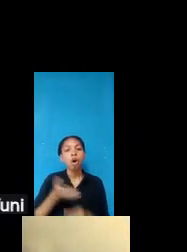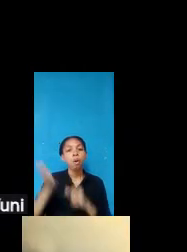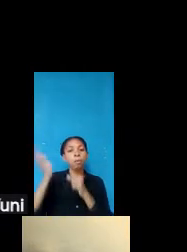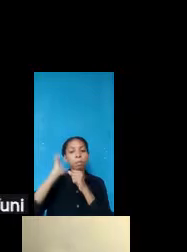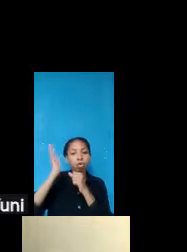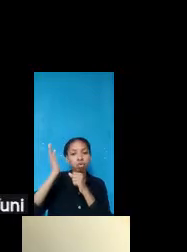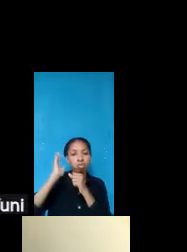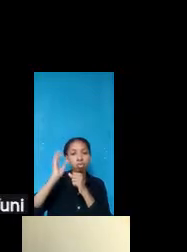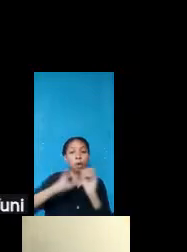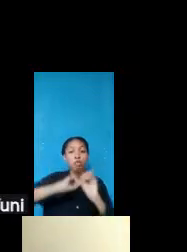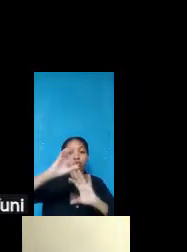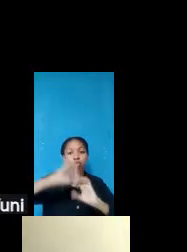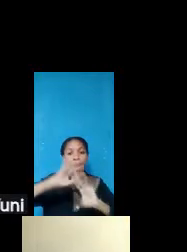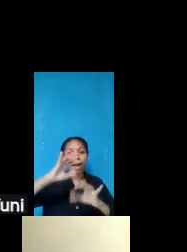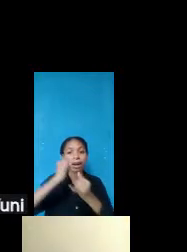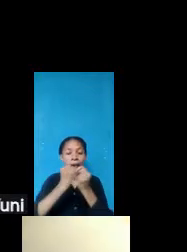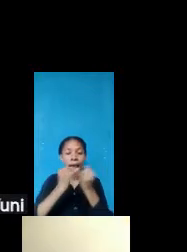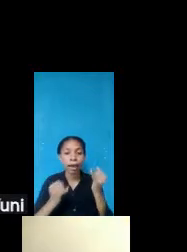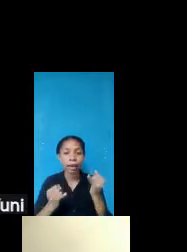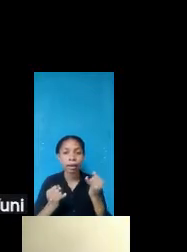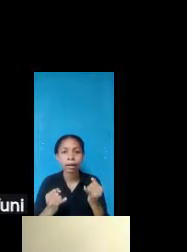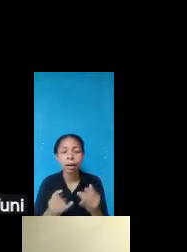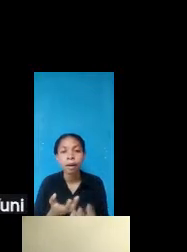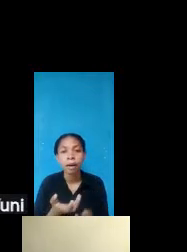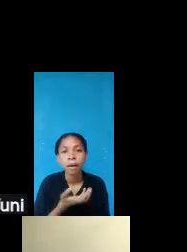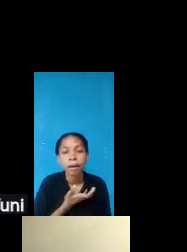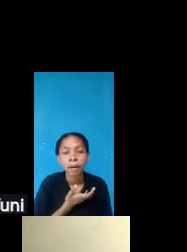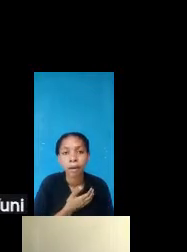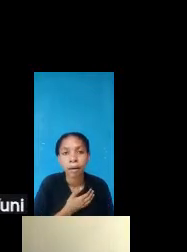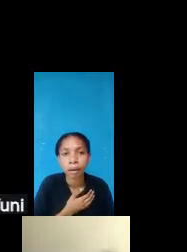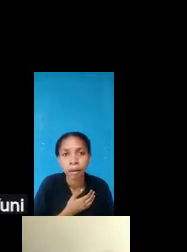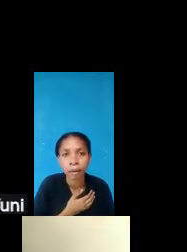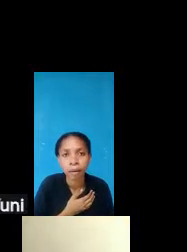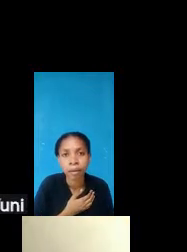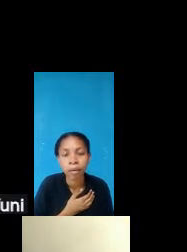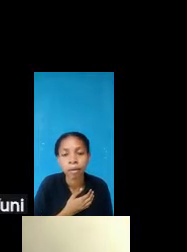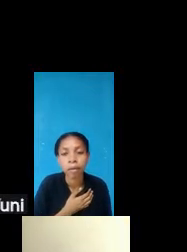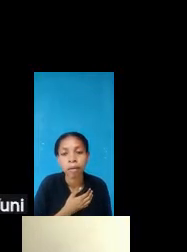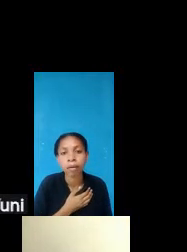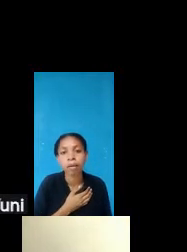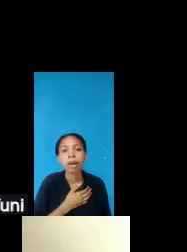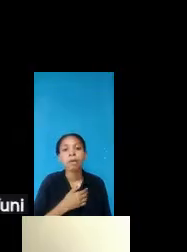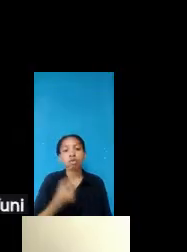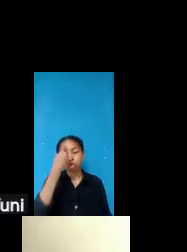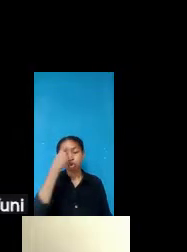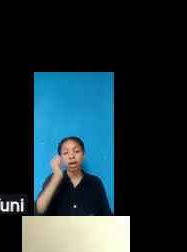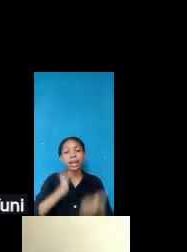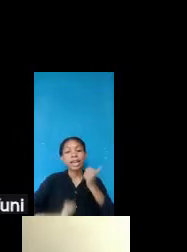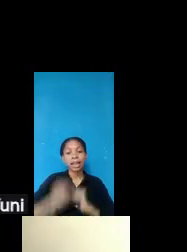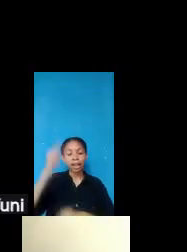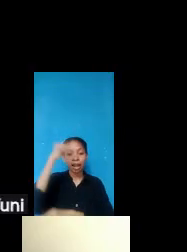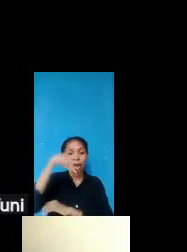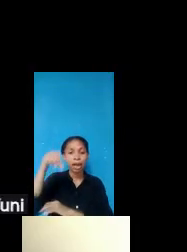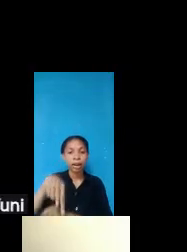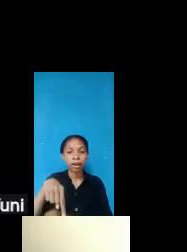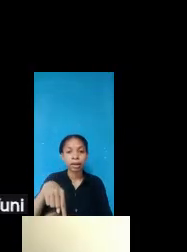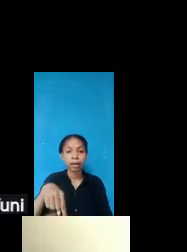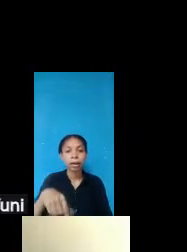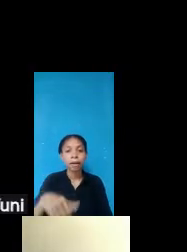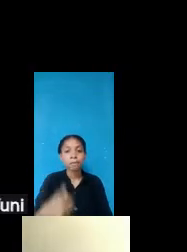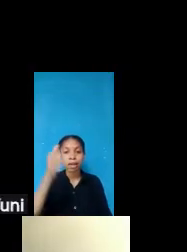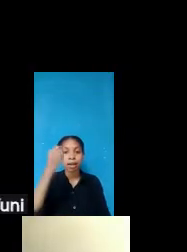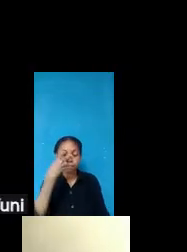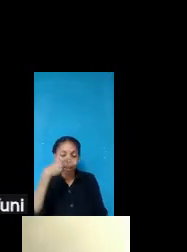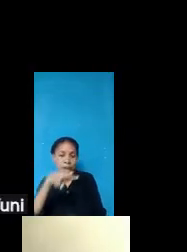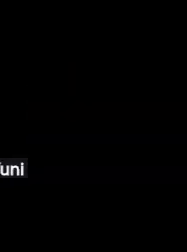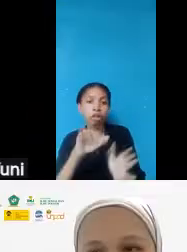discussion, the recording will be available on the IPSPI YouTube channel. Feel free to share it with your colleagues and networks. For those who wish to